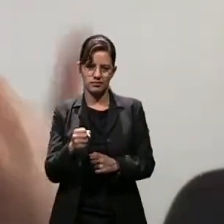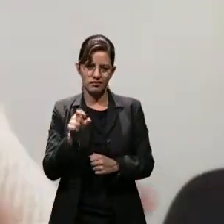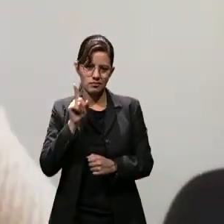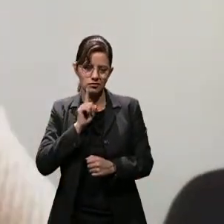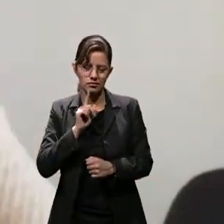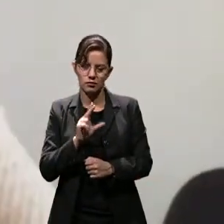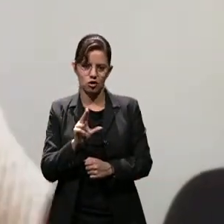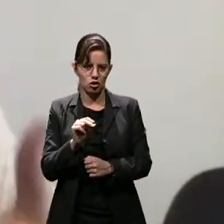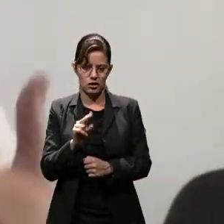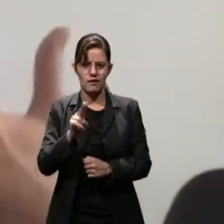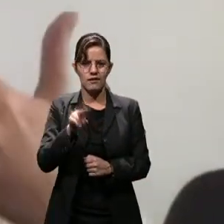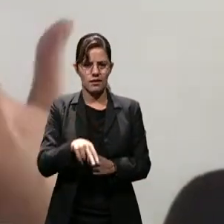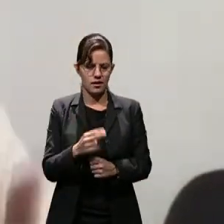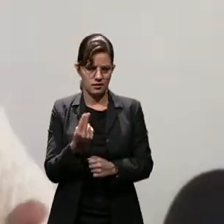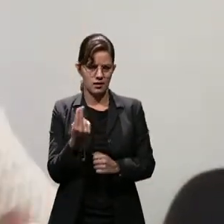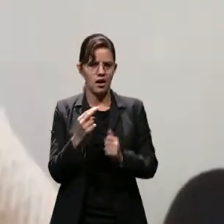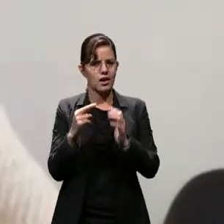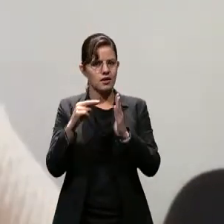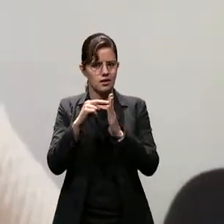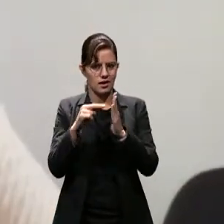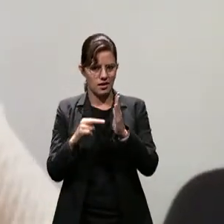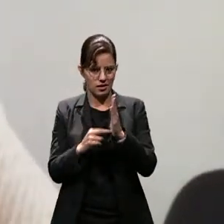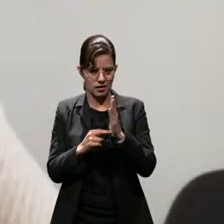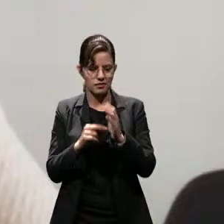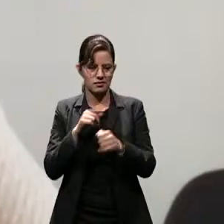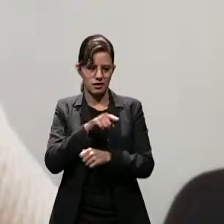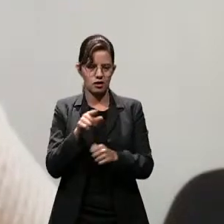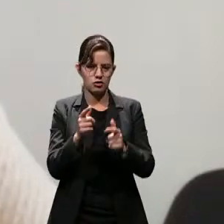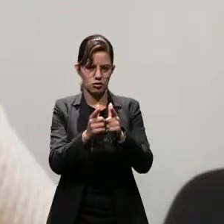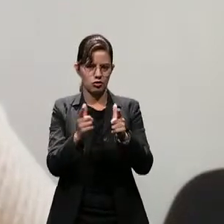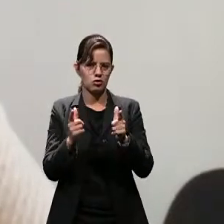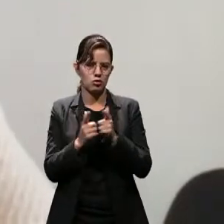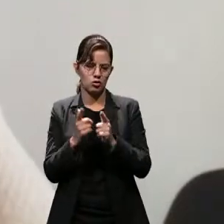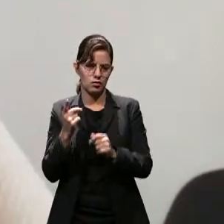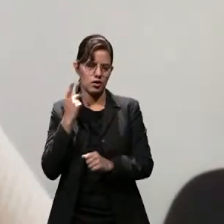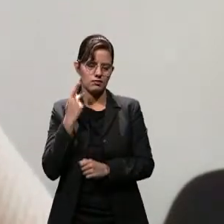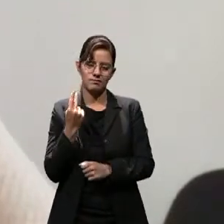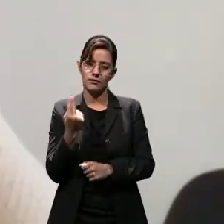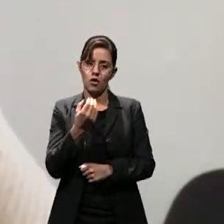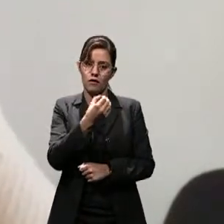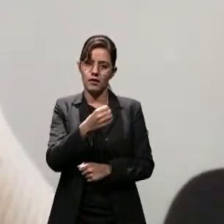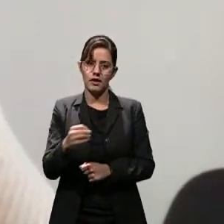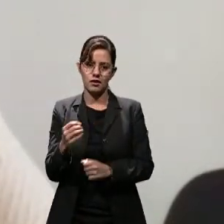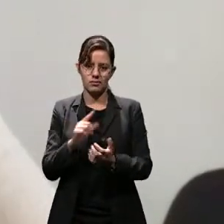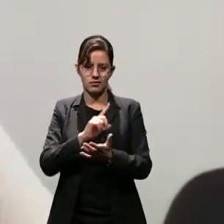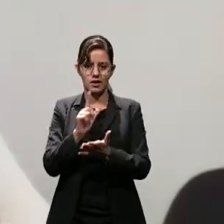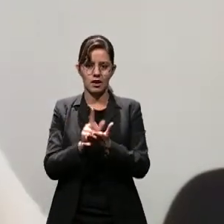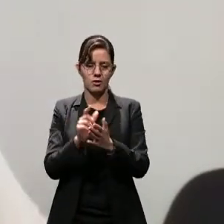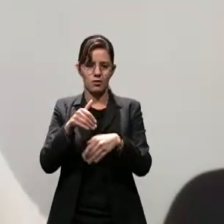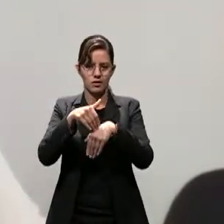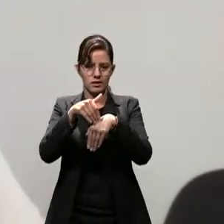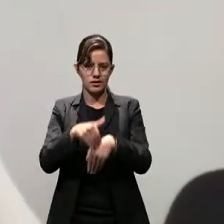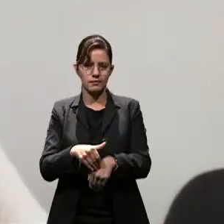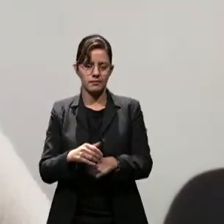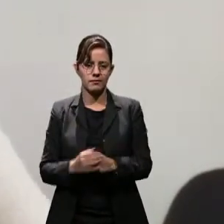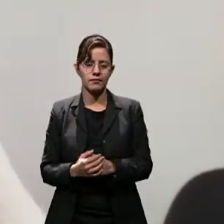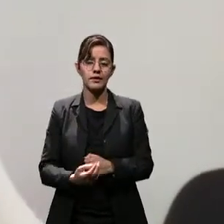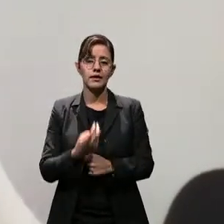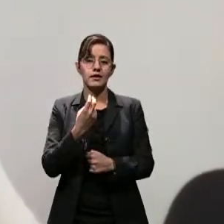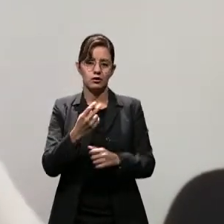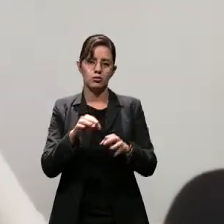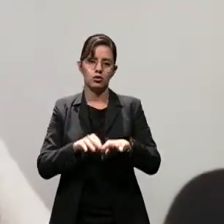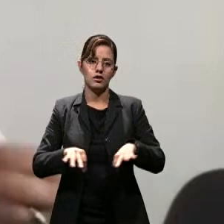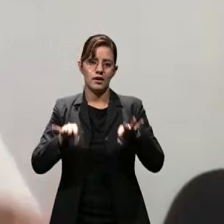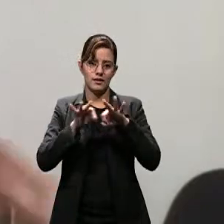and effective sanctions that are compelling the parties to comply with the measures that are adopted under